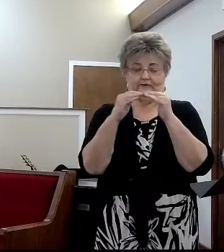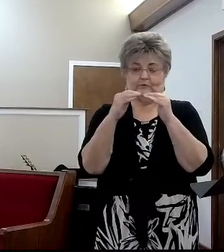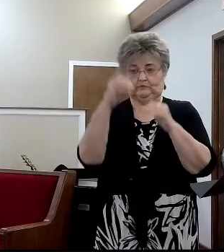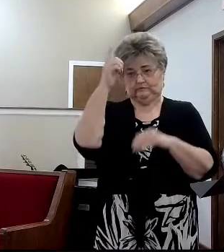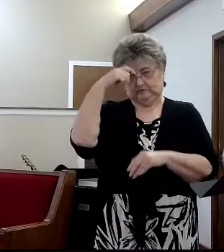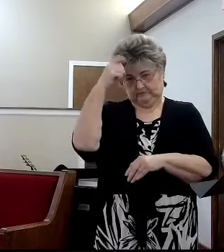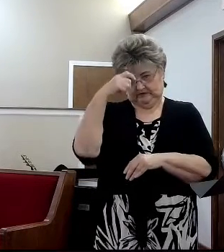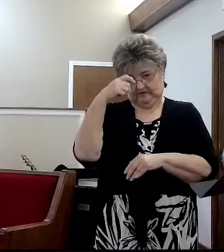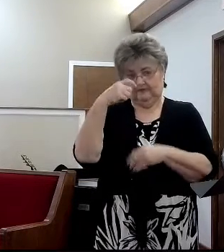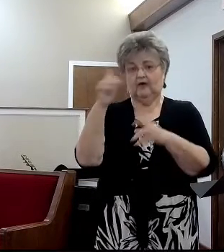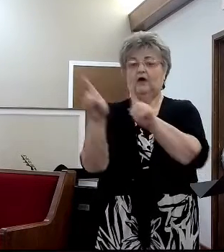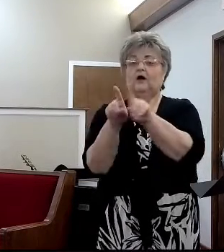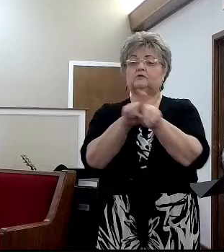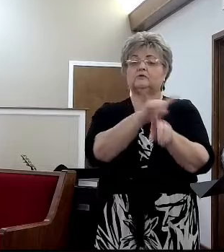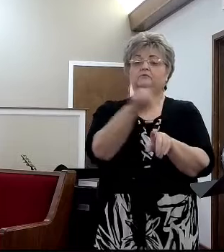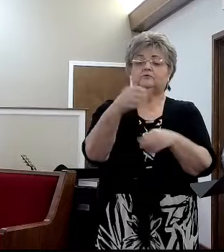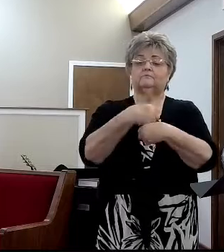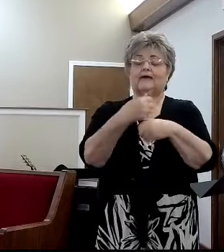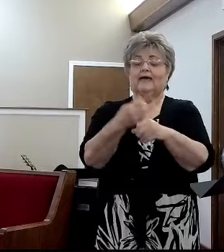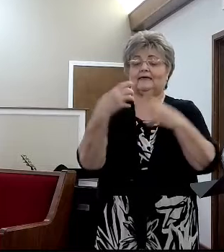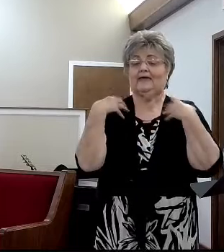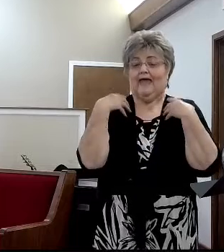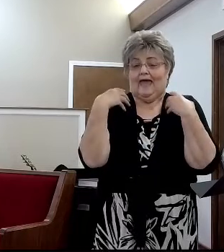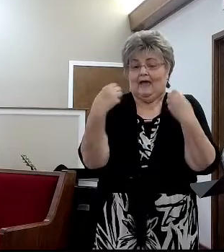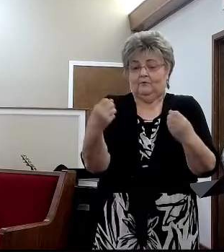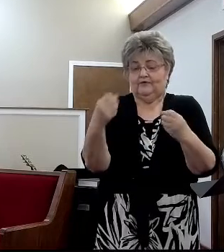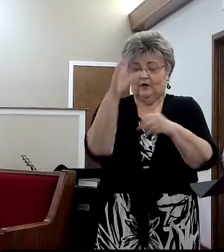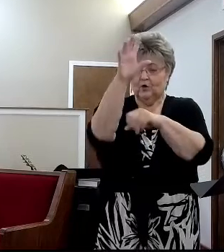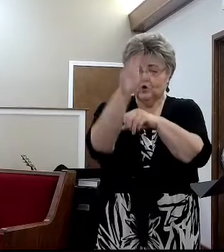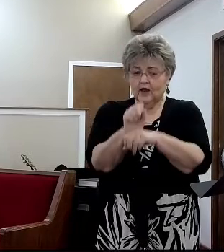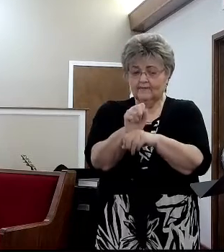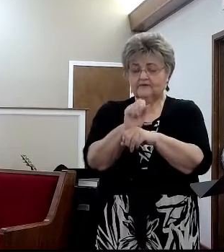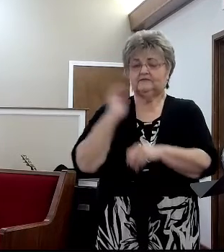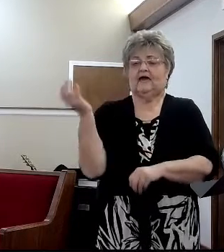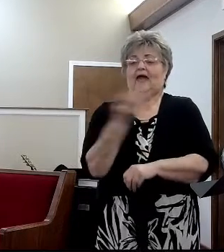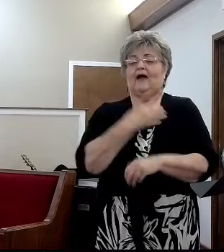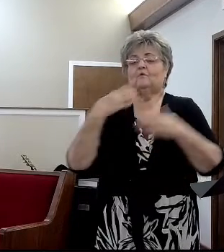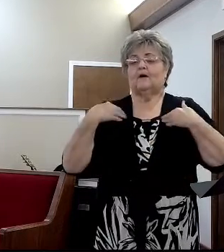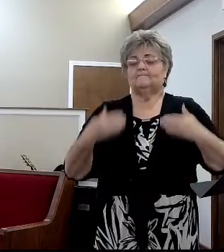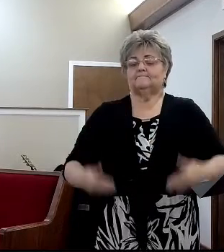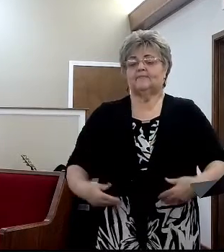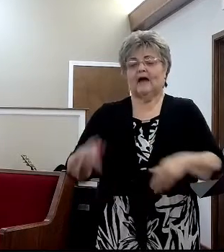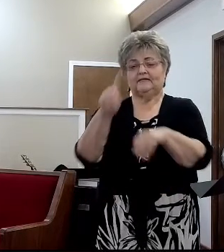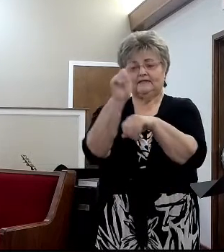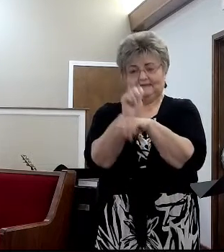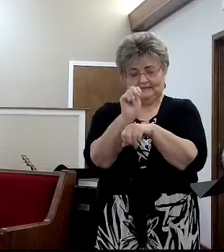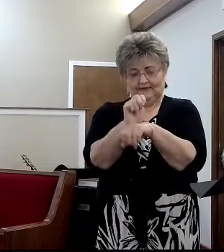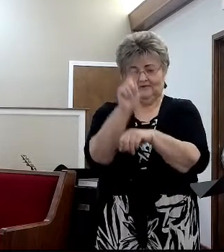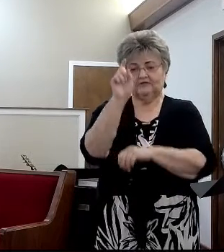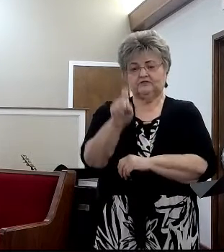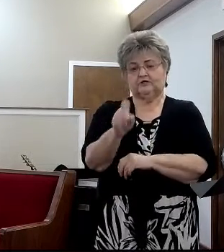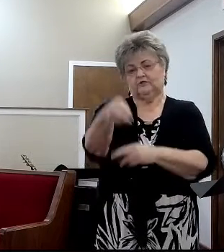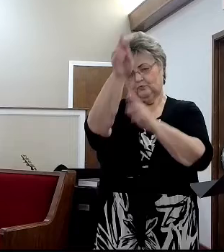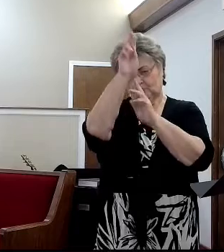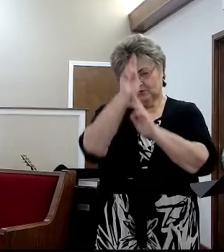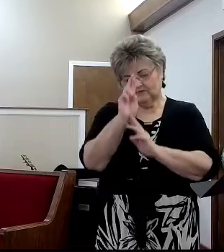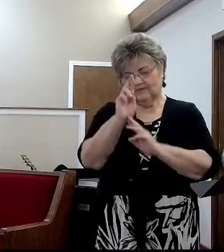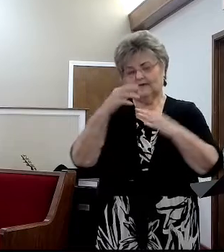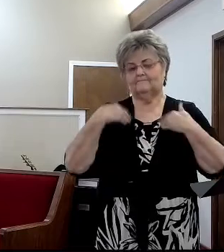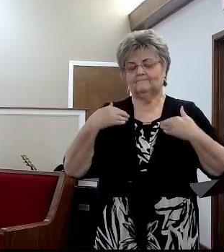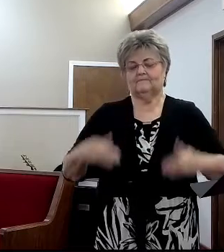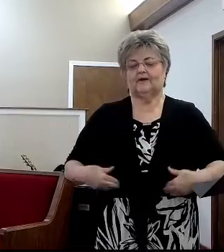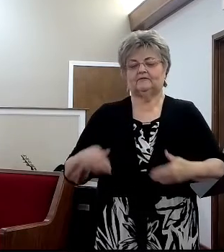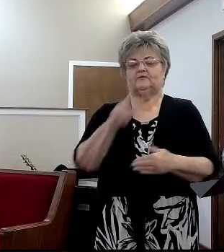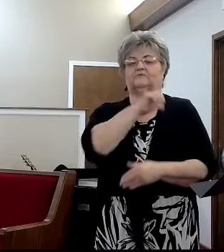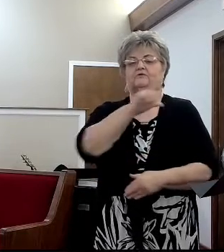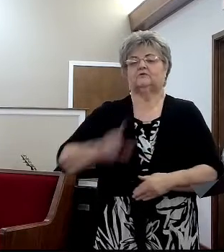going to make healthier habits, and the Bible says that our body is a temple. We should respect our body, the body that the Lord